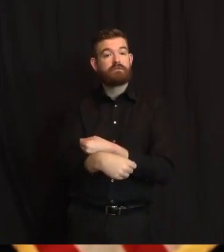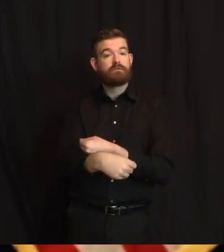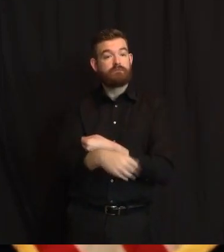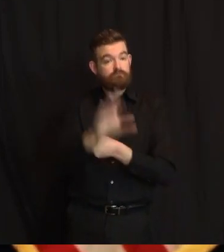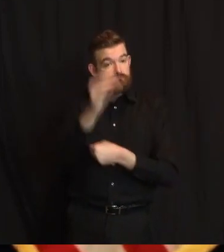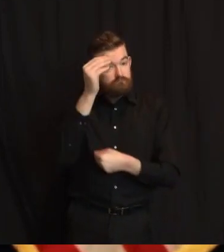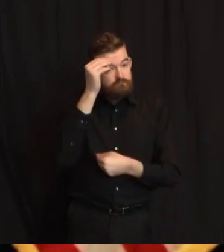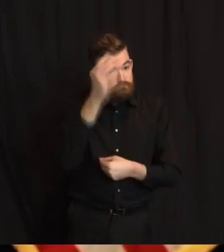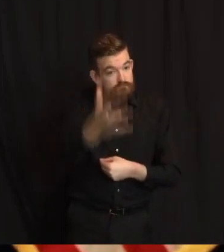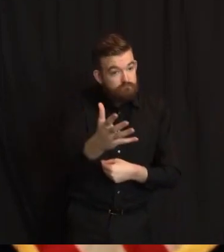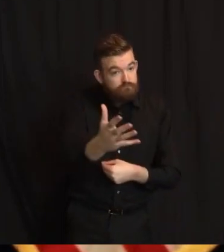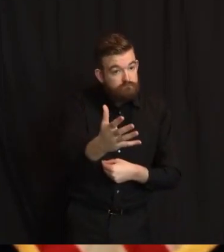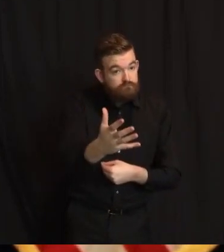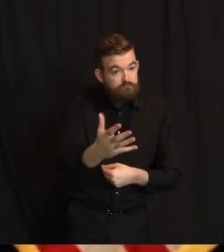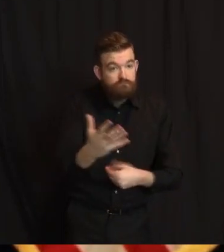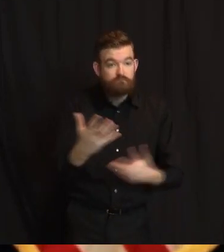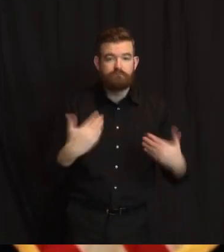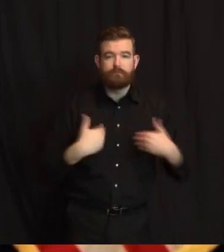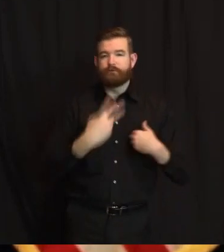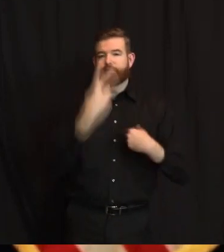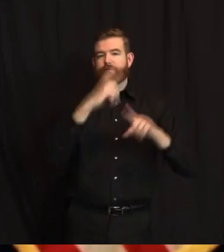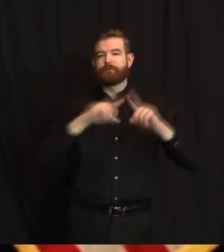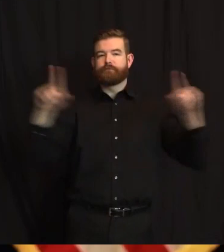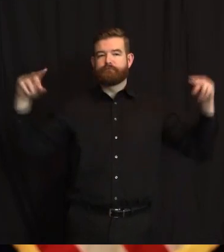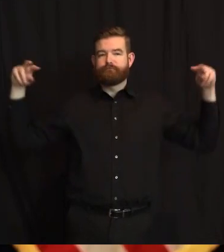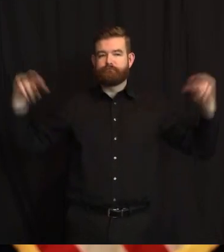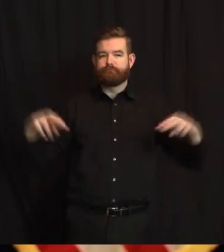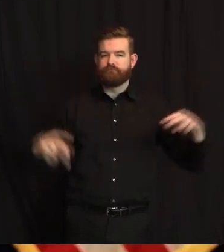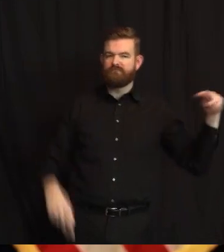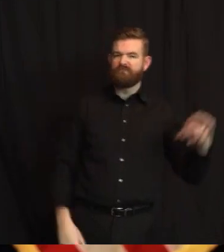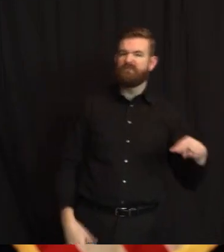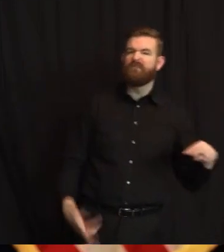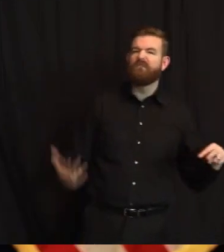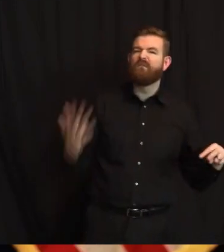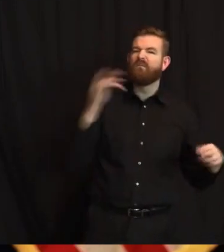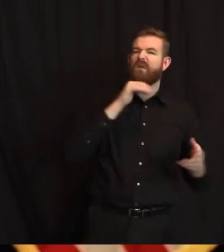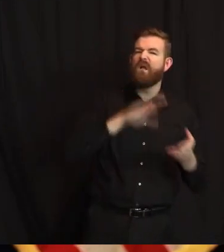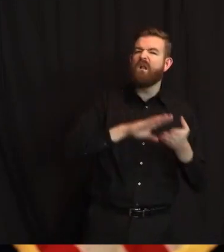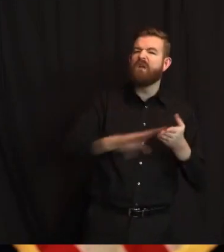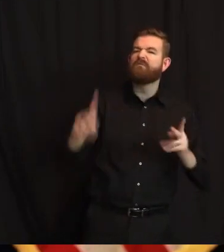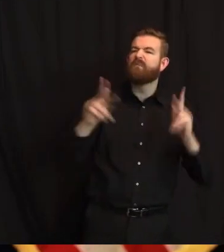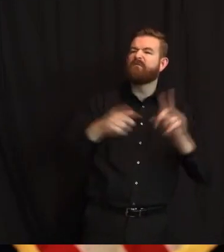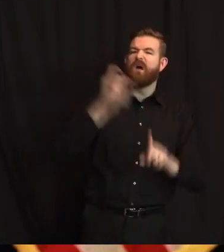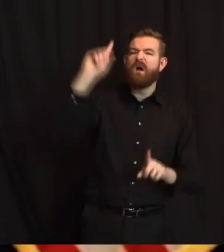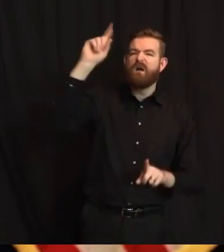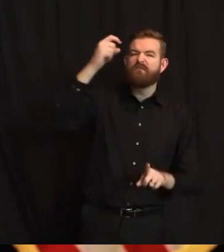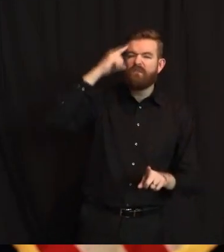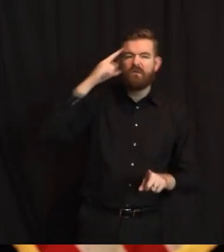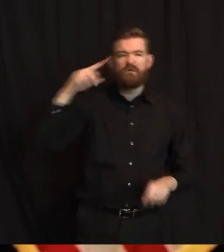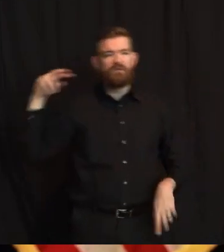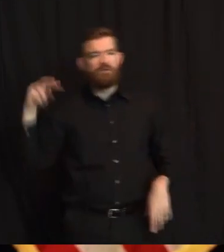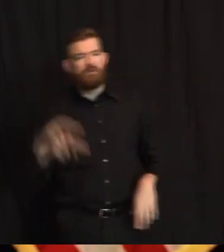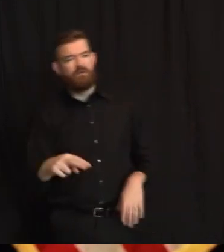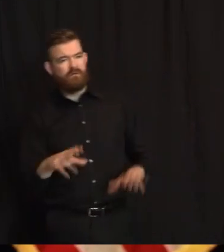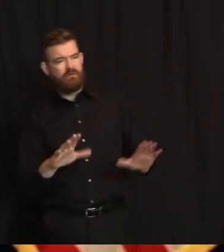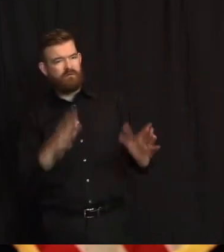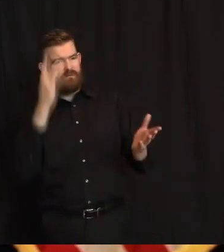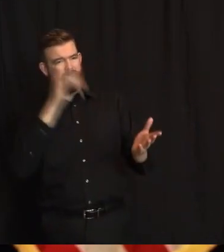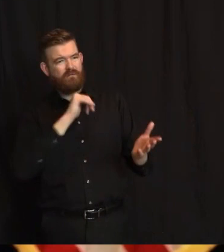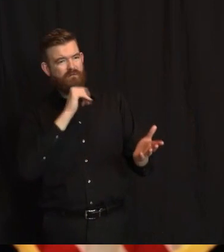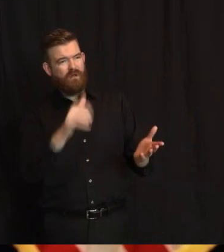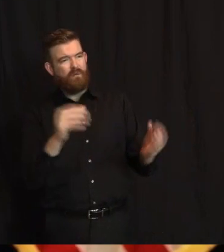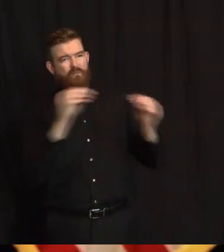is, we need government more than ever before. And then, why aren't they working longer hours? We're doing our best just to say that these people have lives